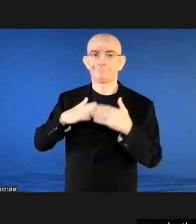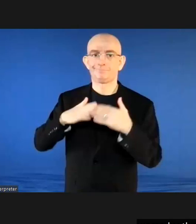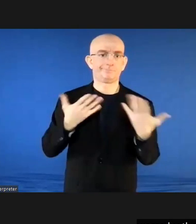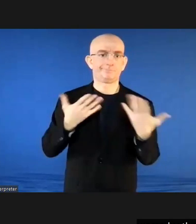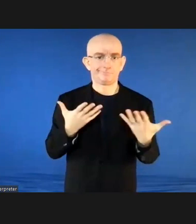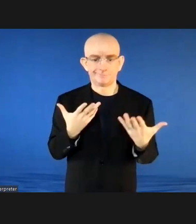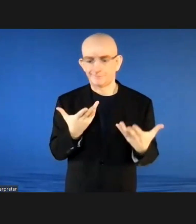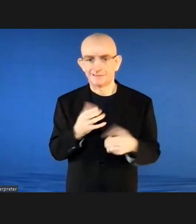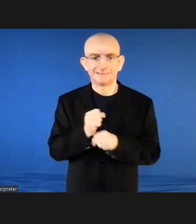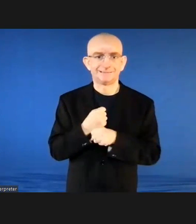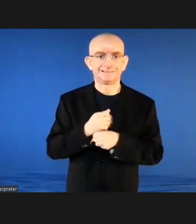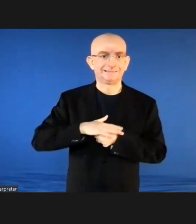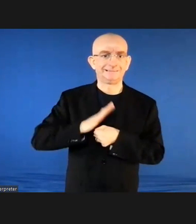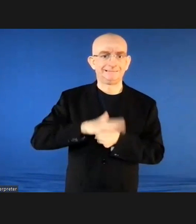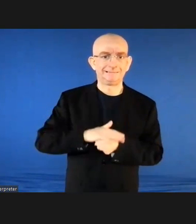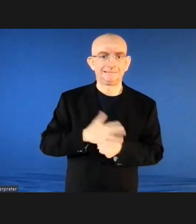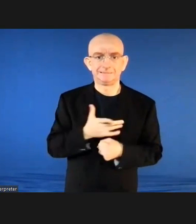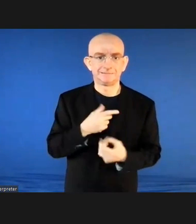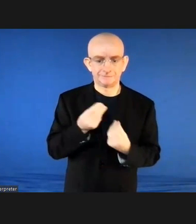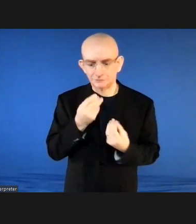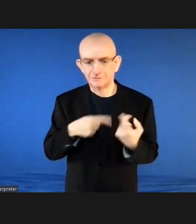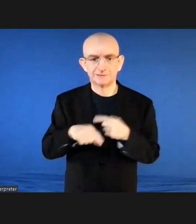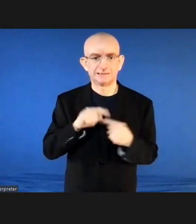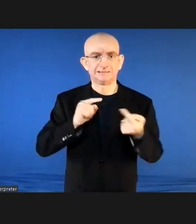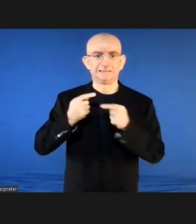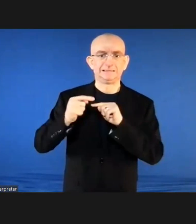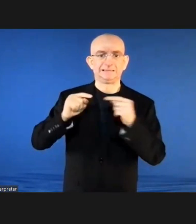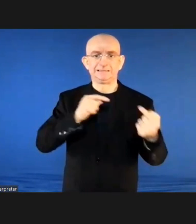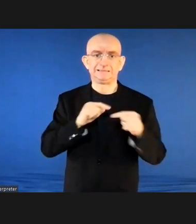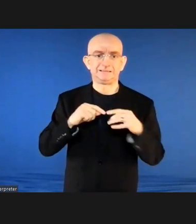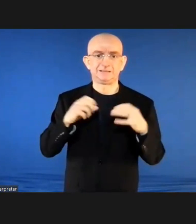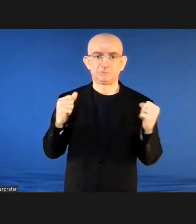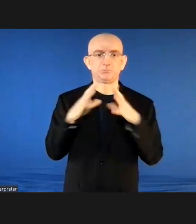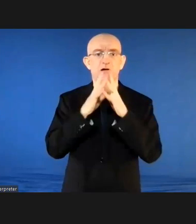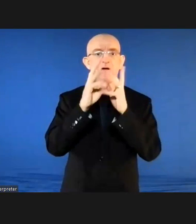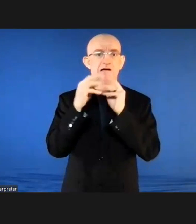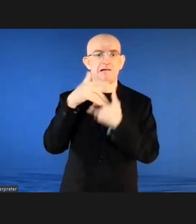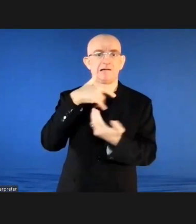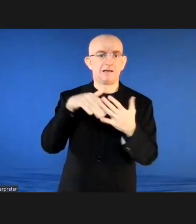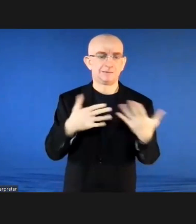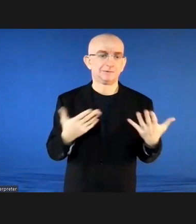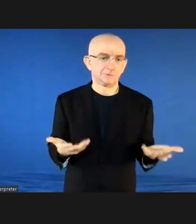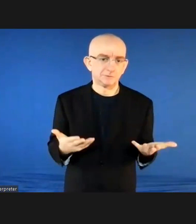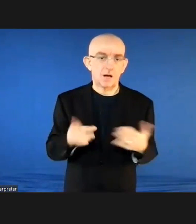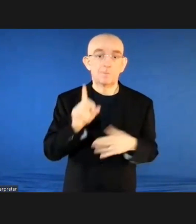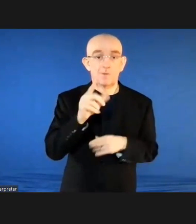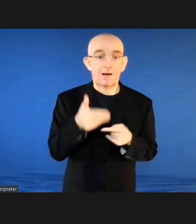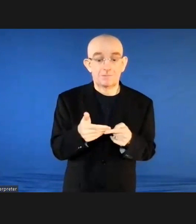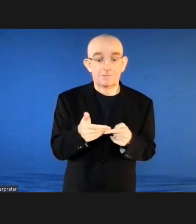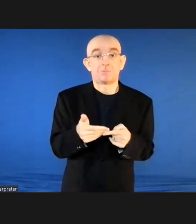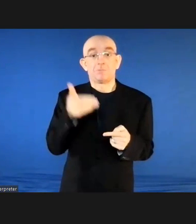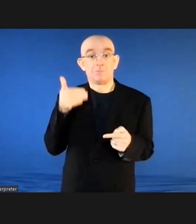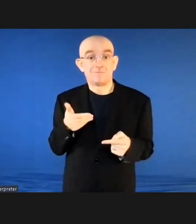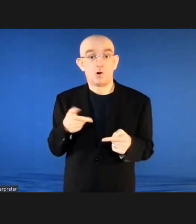even before COVID-19 hit, half of children with disabilities were out of school and facing